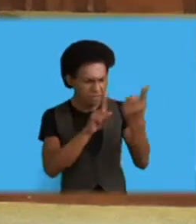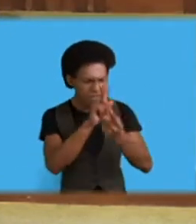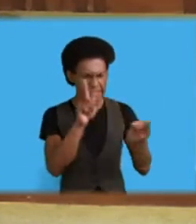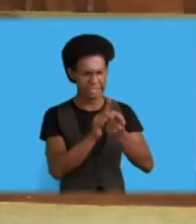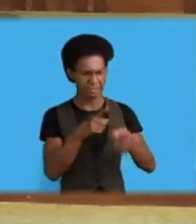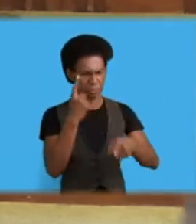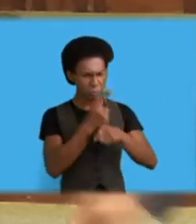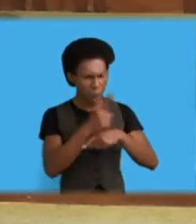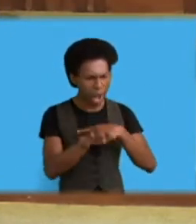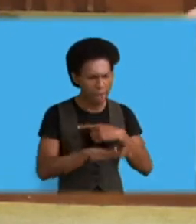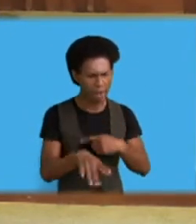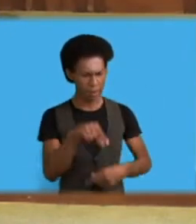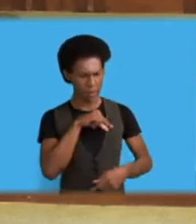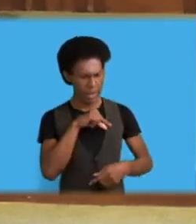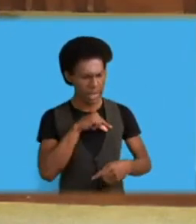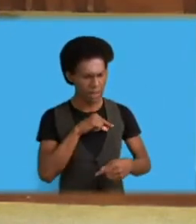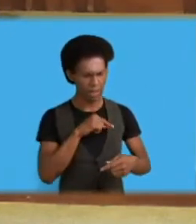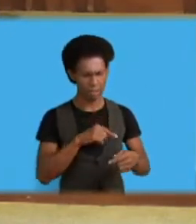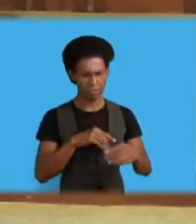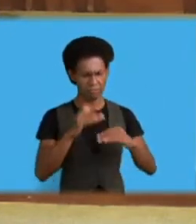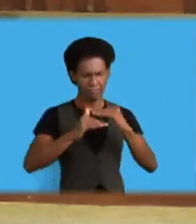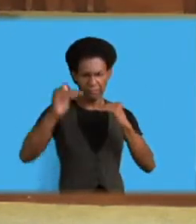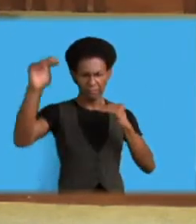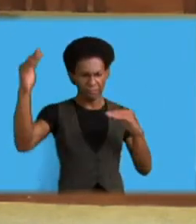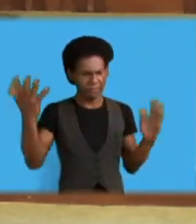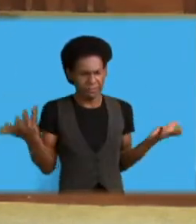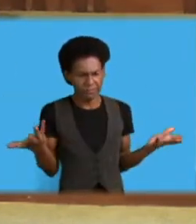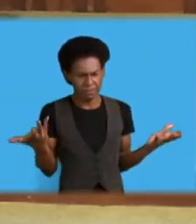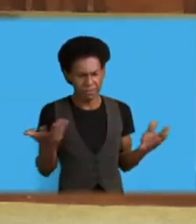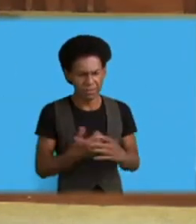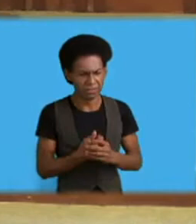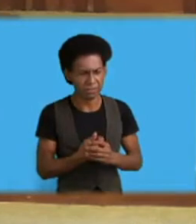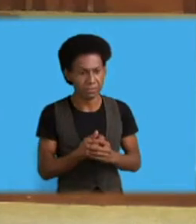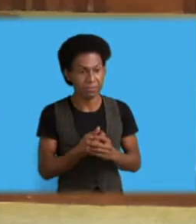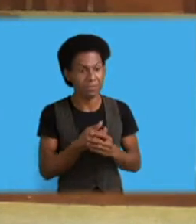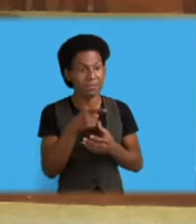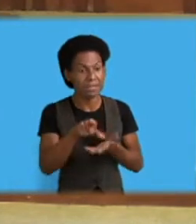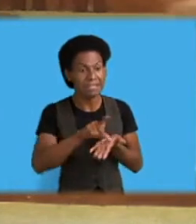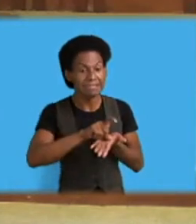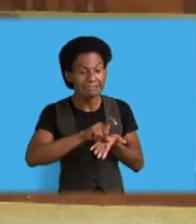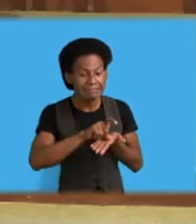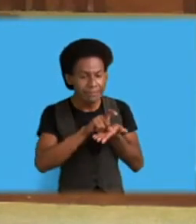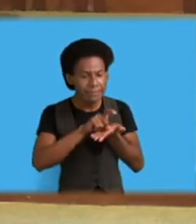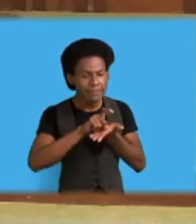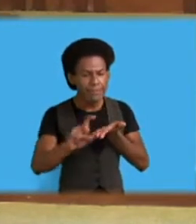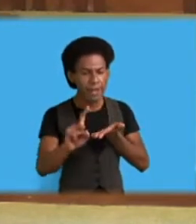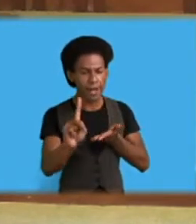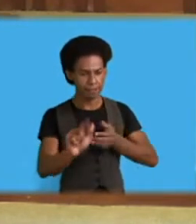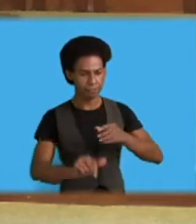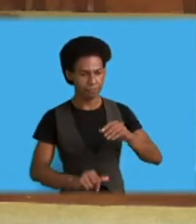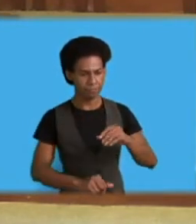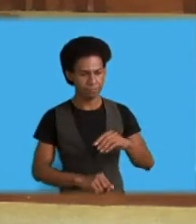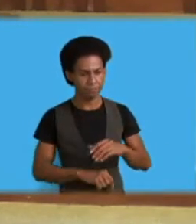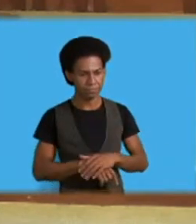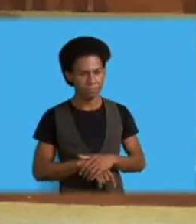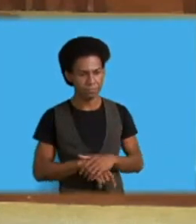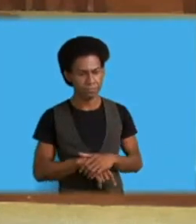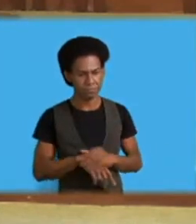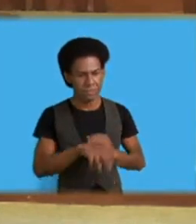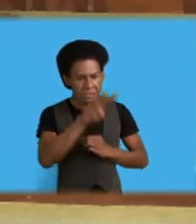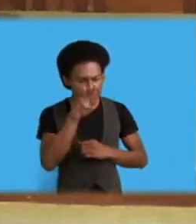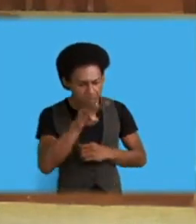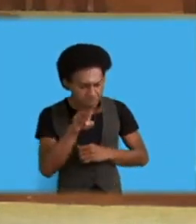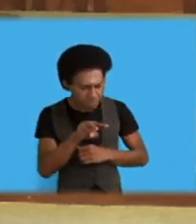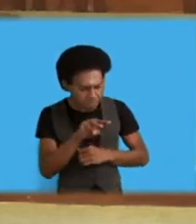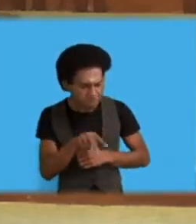we have a definition, unless we have a very clear analysis of the measurement of quality. He has not come out once